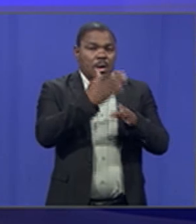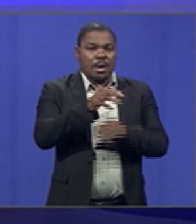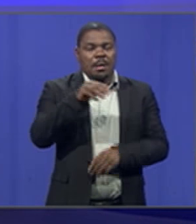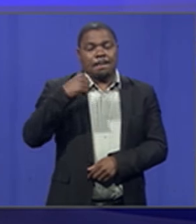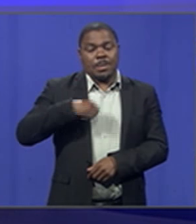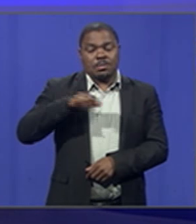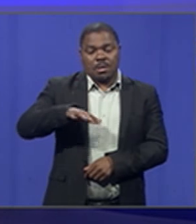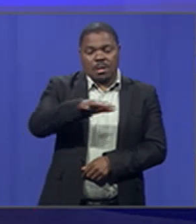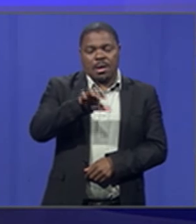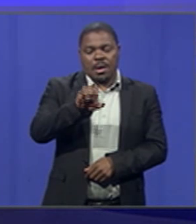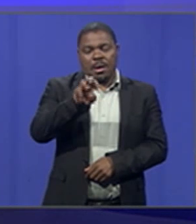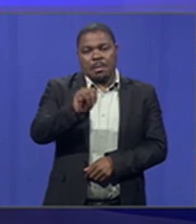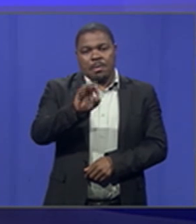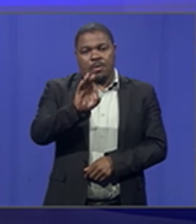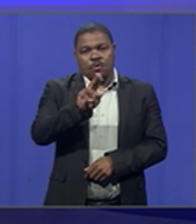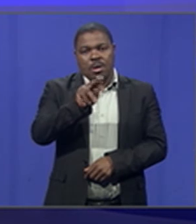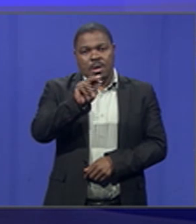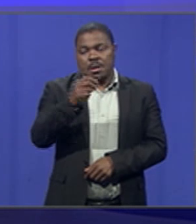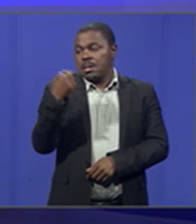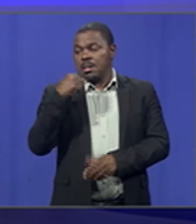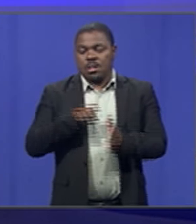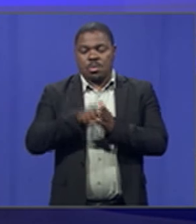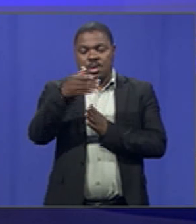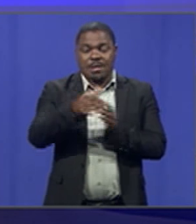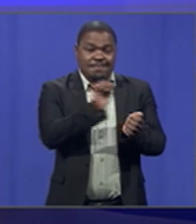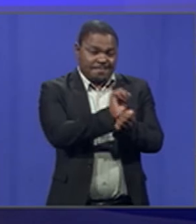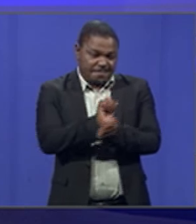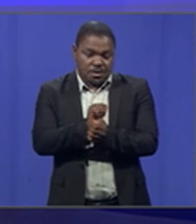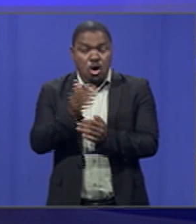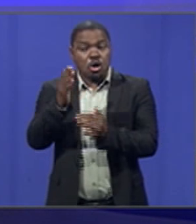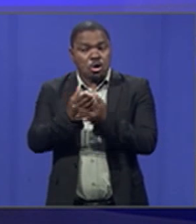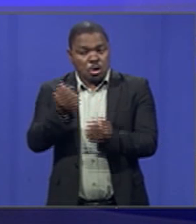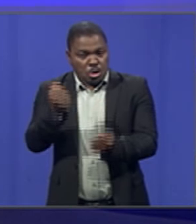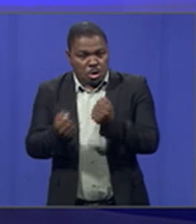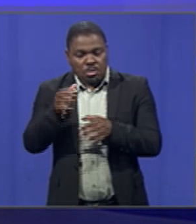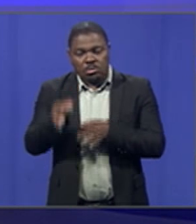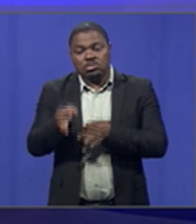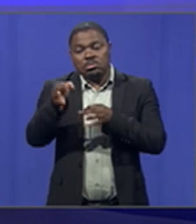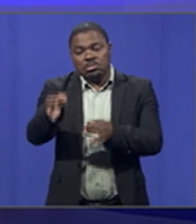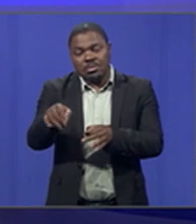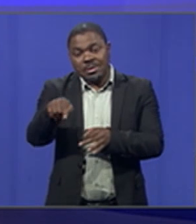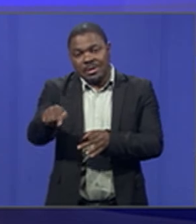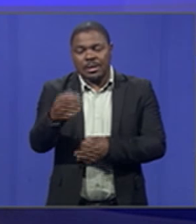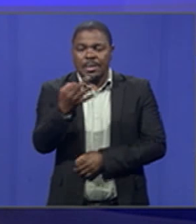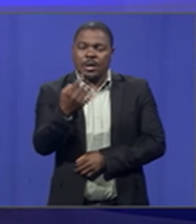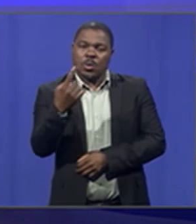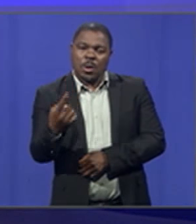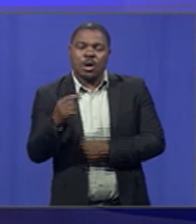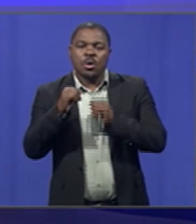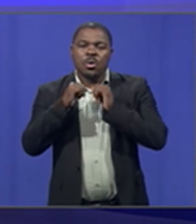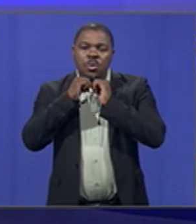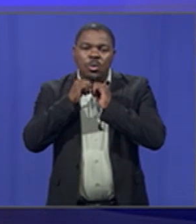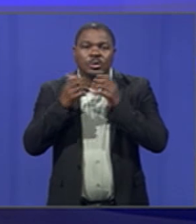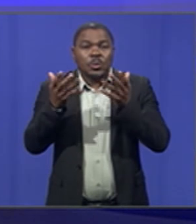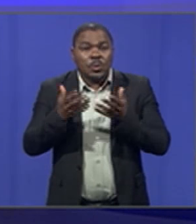mmasepala Emfuleni ba ba tshwereng mo bokhutlong jwa beke jo bo fetileng e buseditswe morago go fitlha Phatwe a le malatsi a le 31 kwa kgotlatshekelo